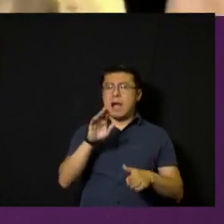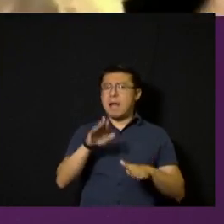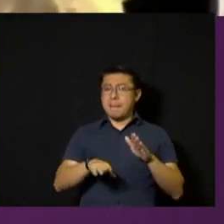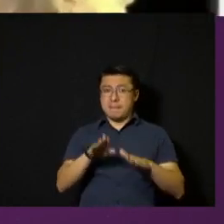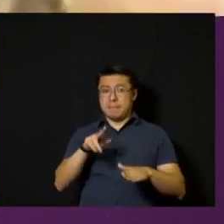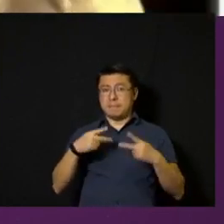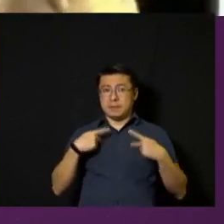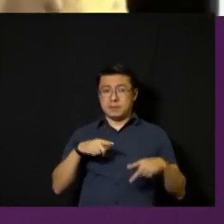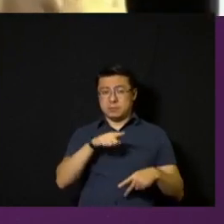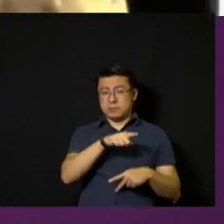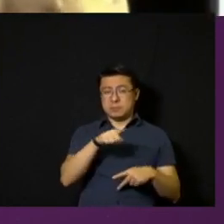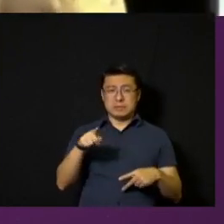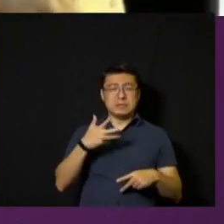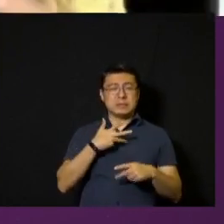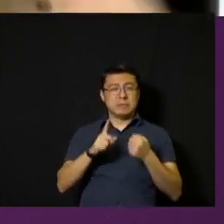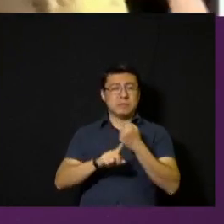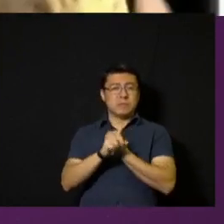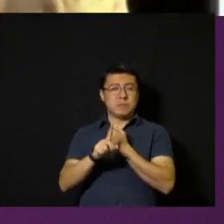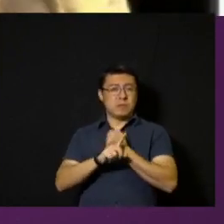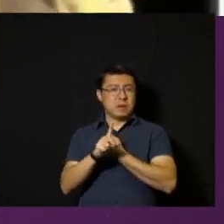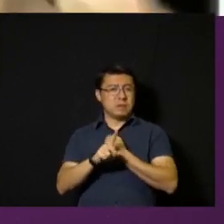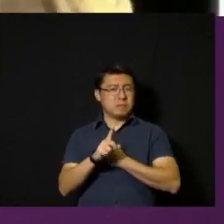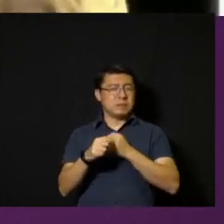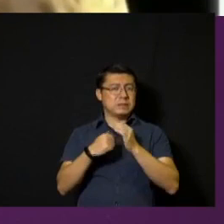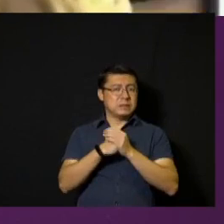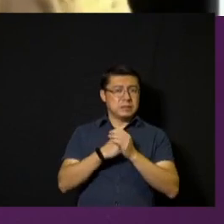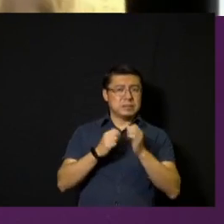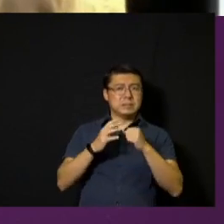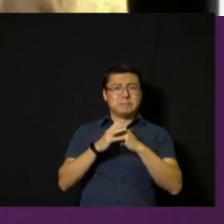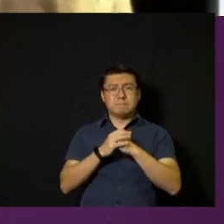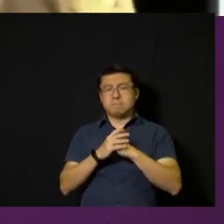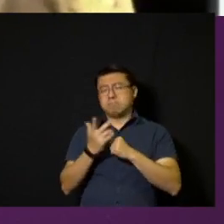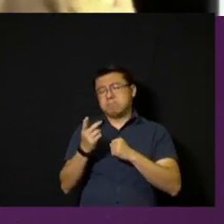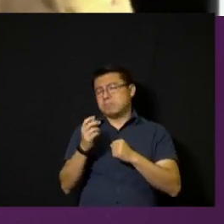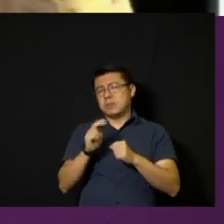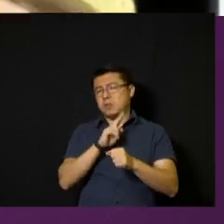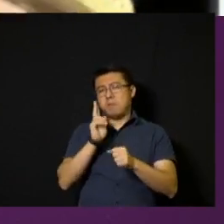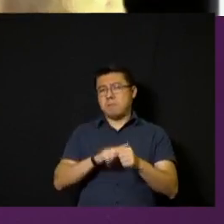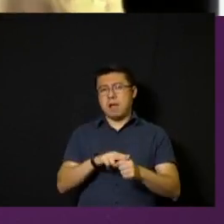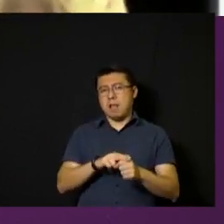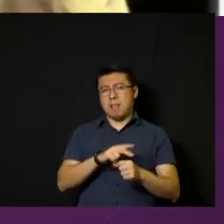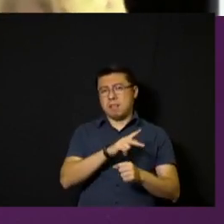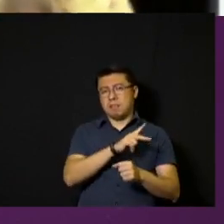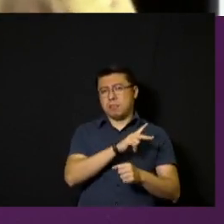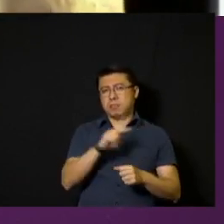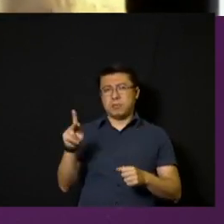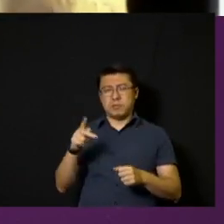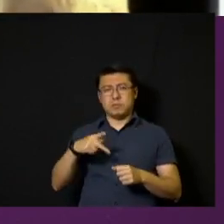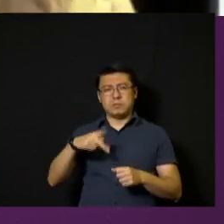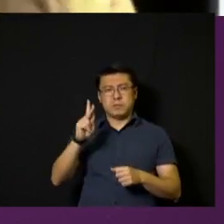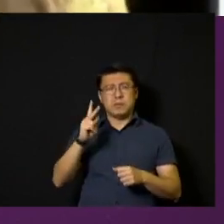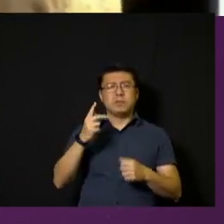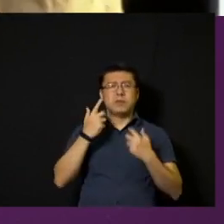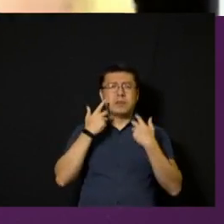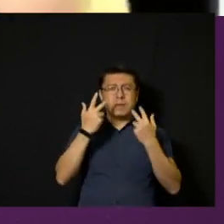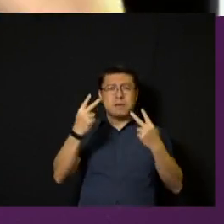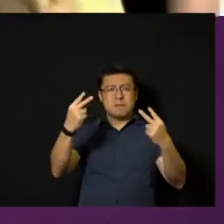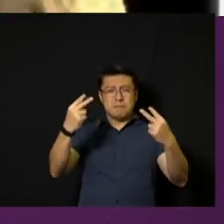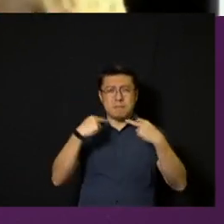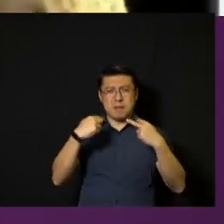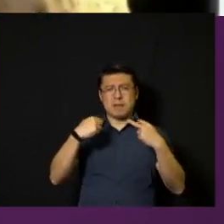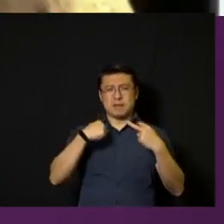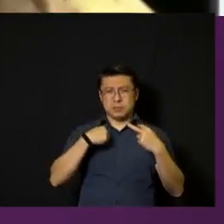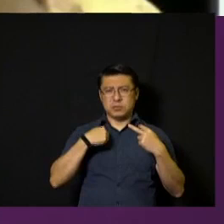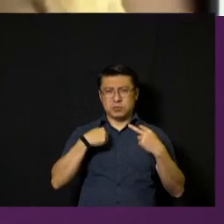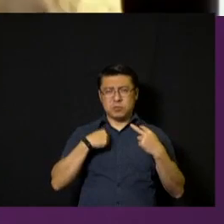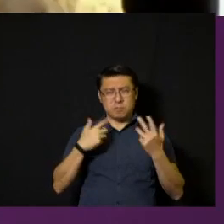they are going through big frustrations, things as it happens to many of us. But I want you to